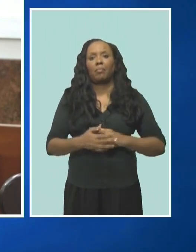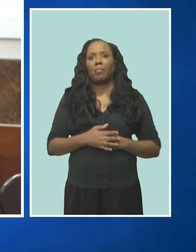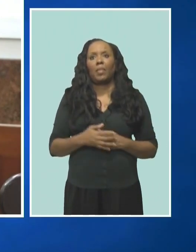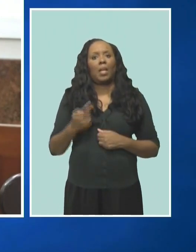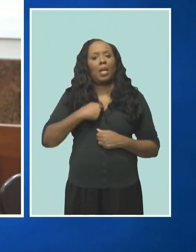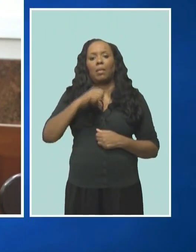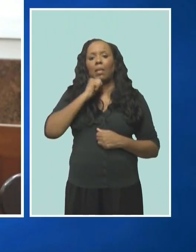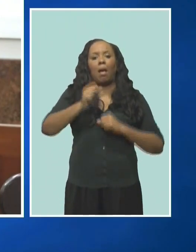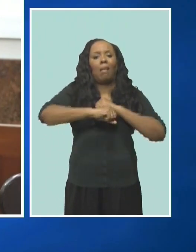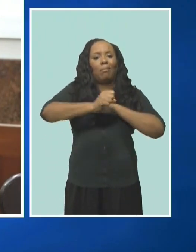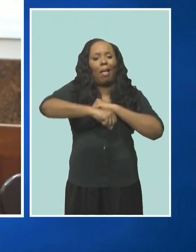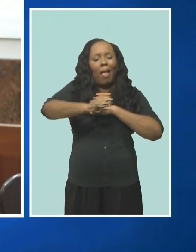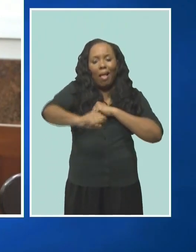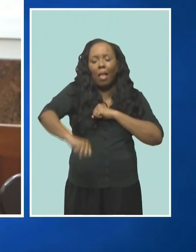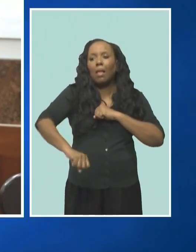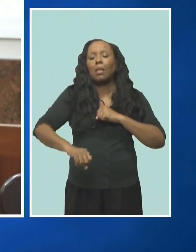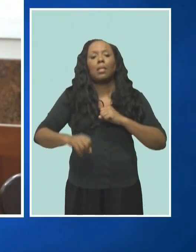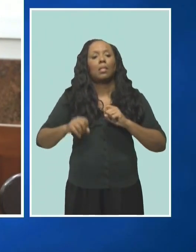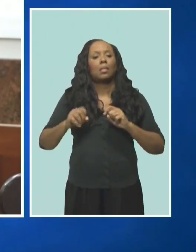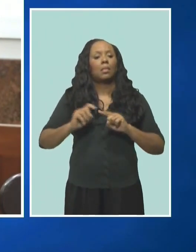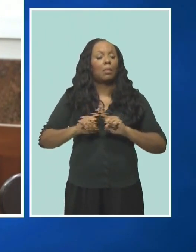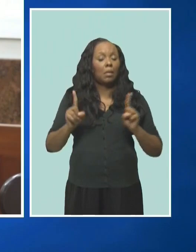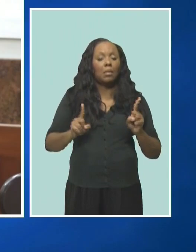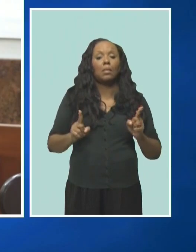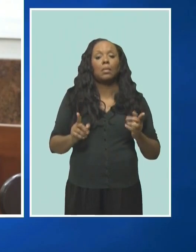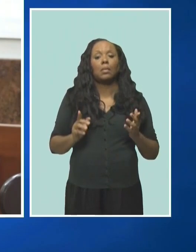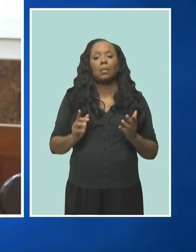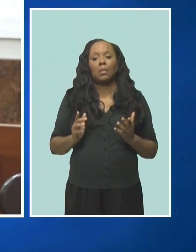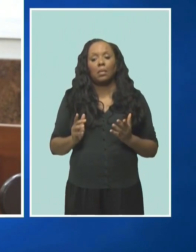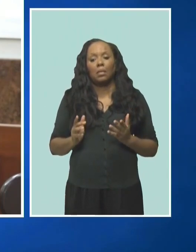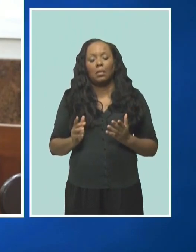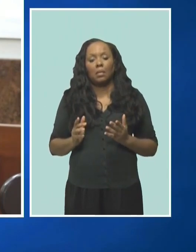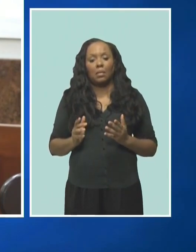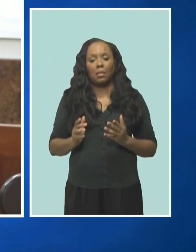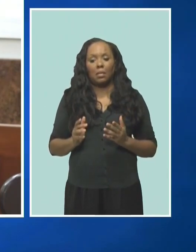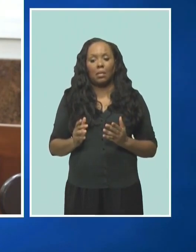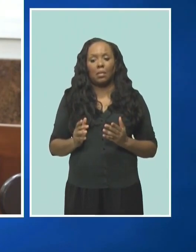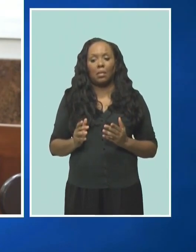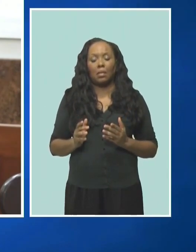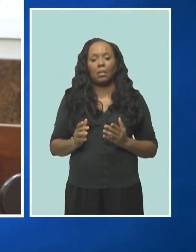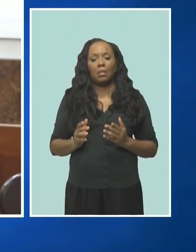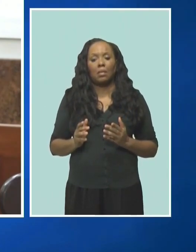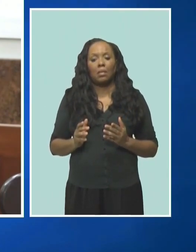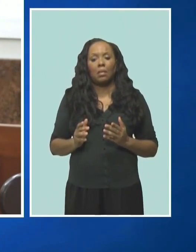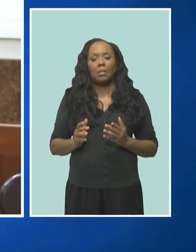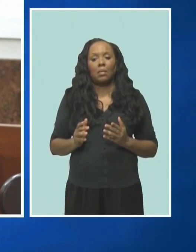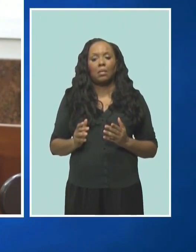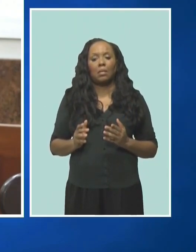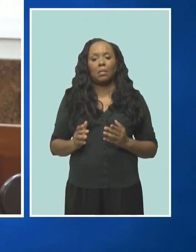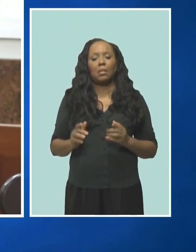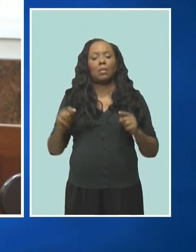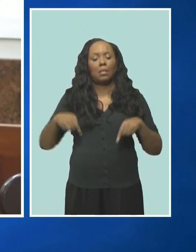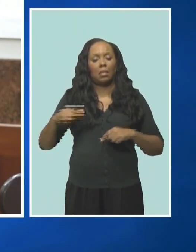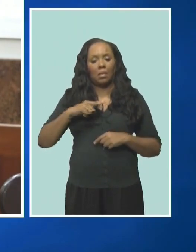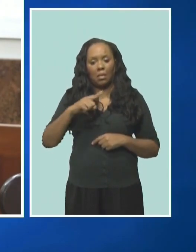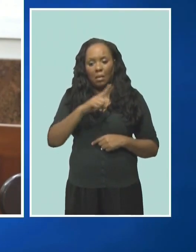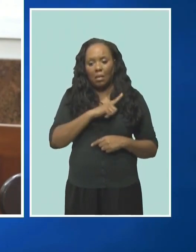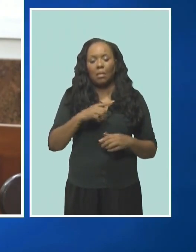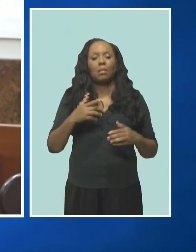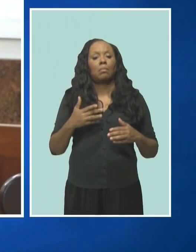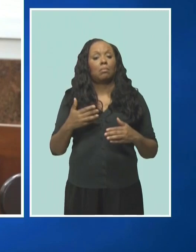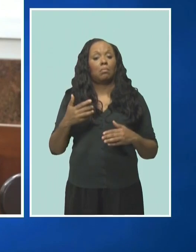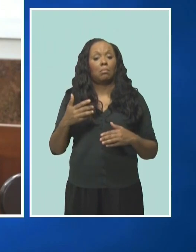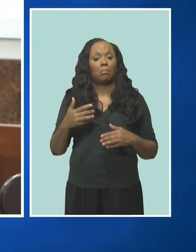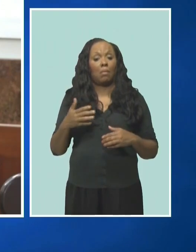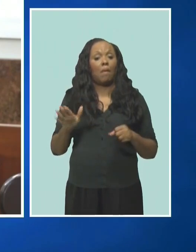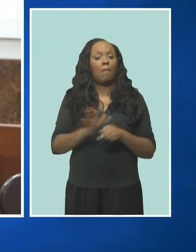a lot of time, but suffice it to say that this particular measure has my full